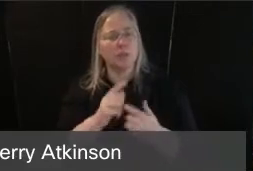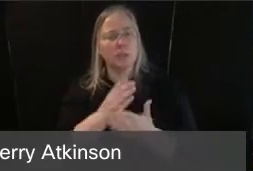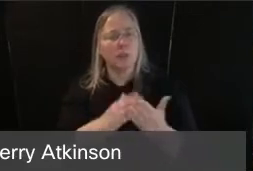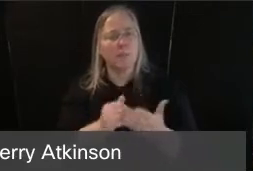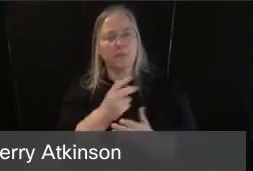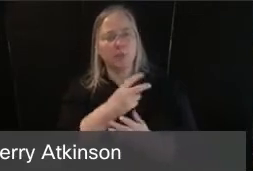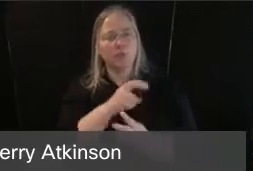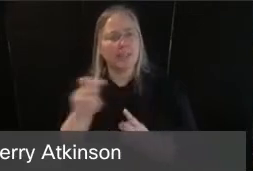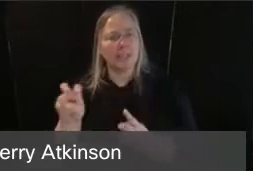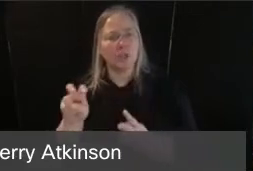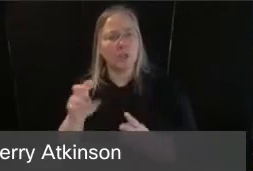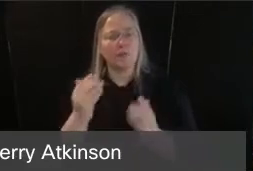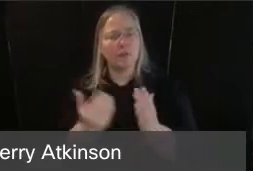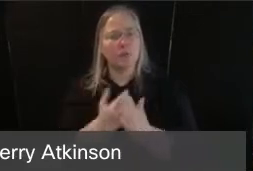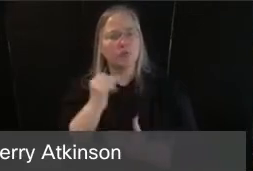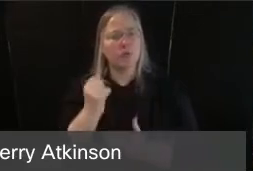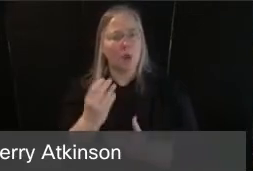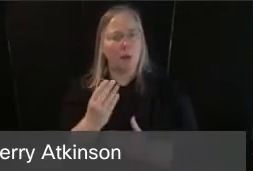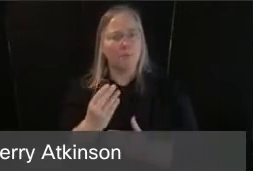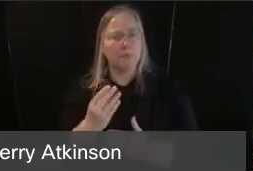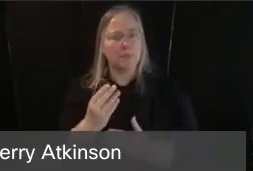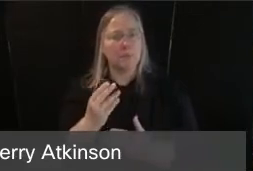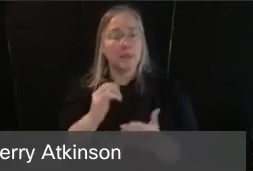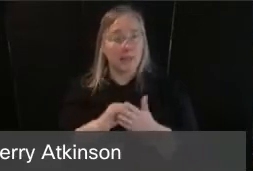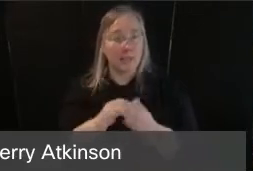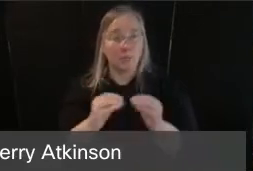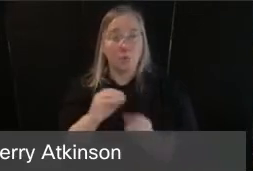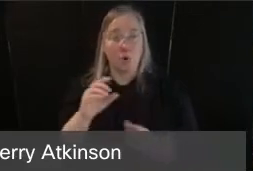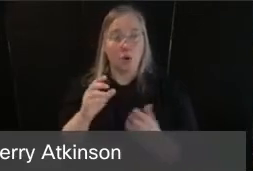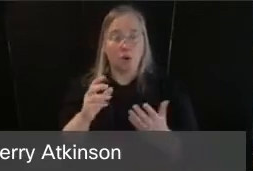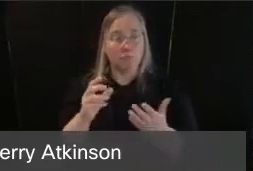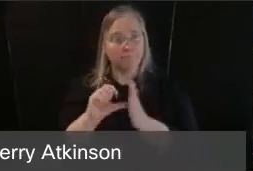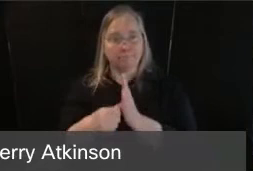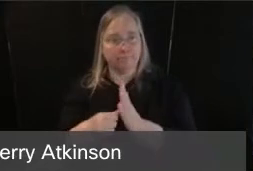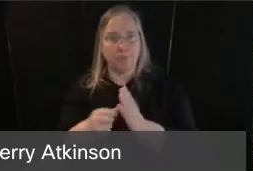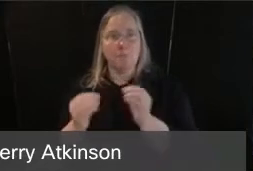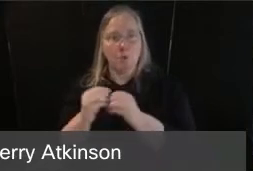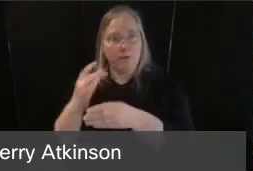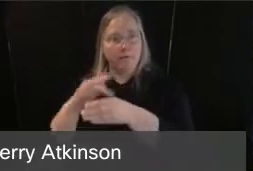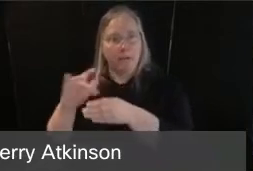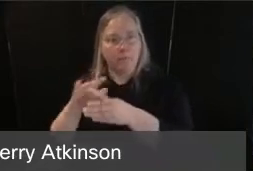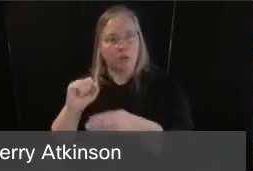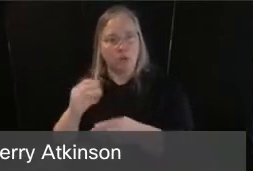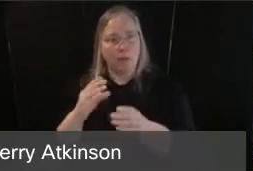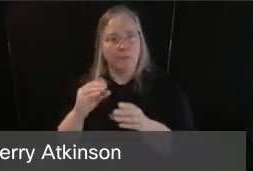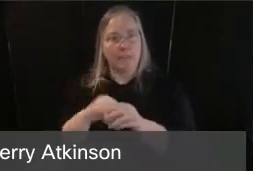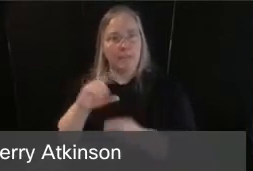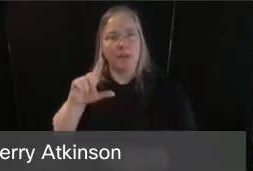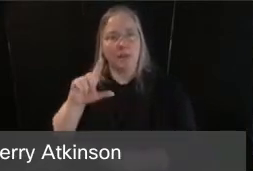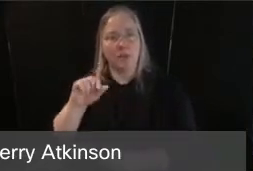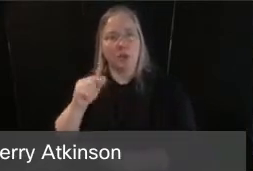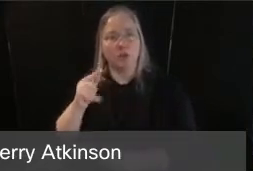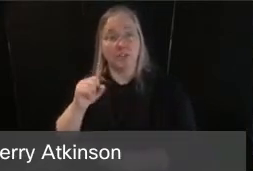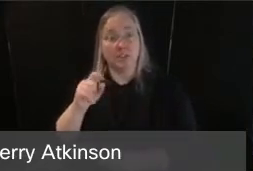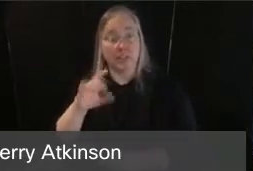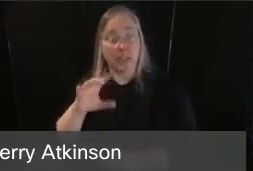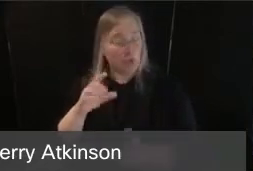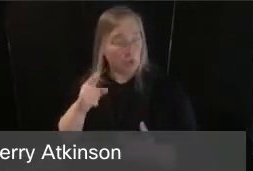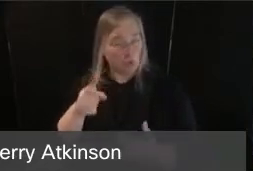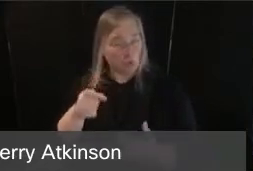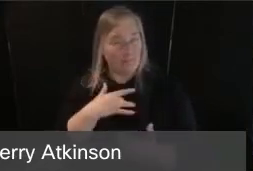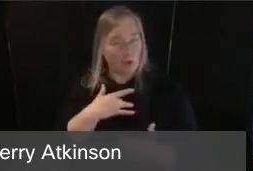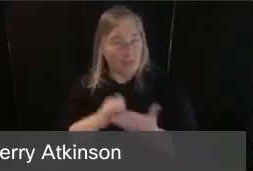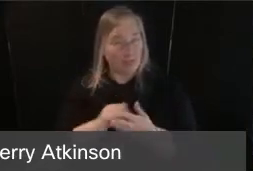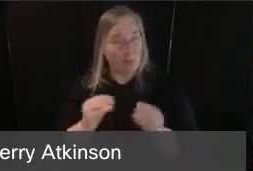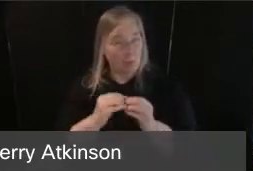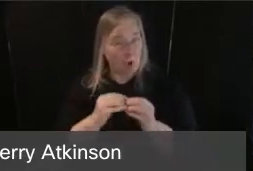new jobs, or that's more logistic and other part there. To what extent do you think these are like more permanent by nature, or